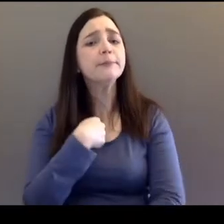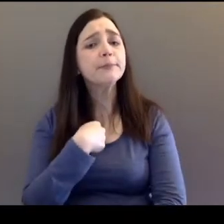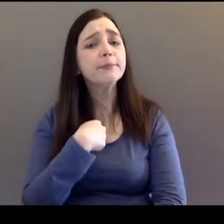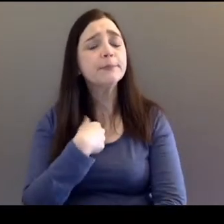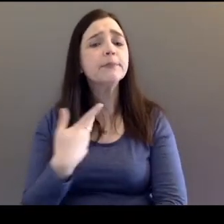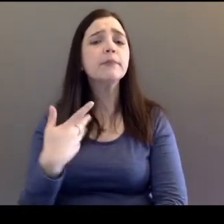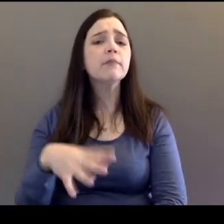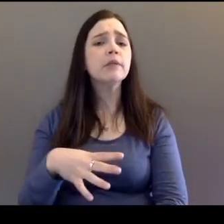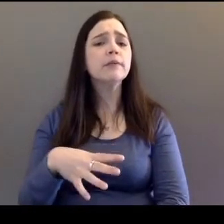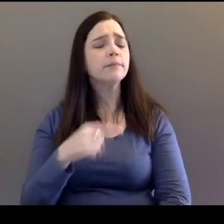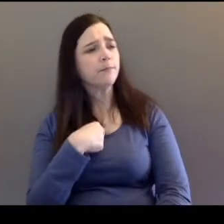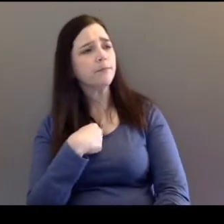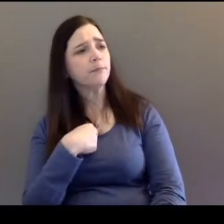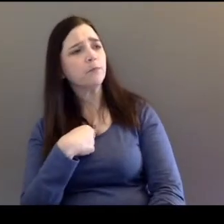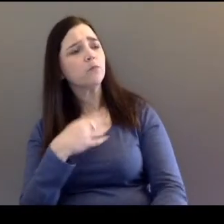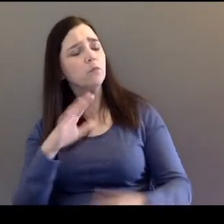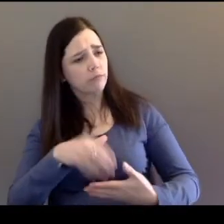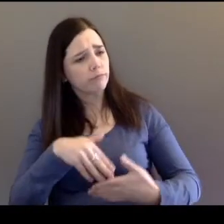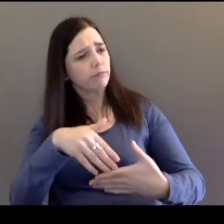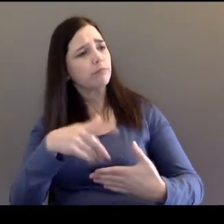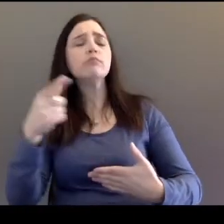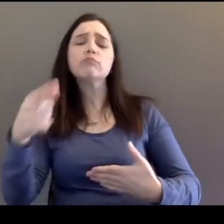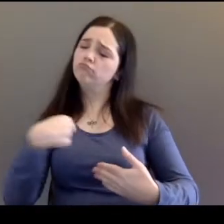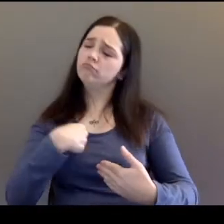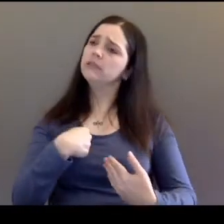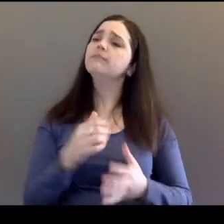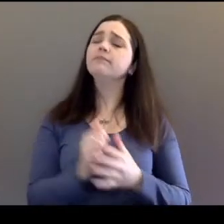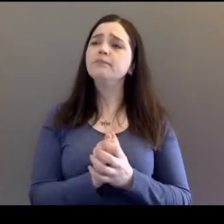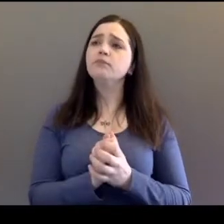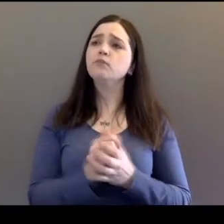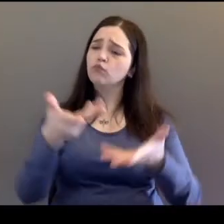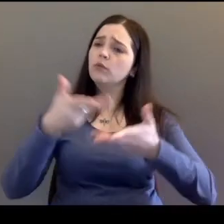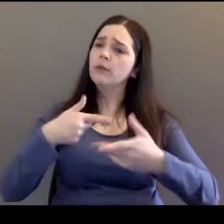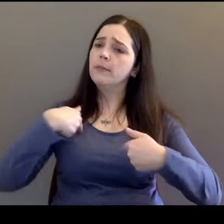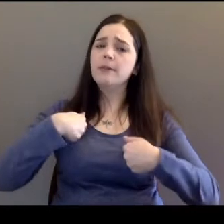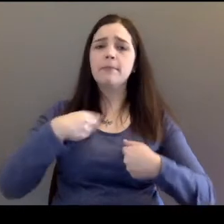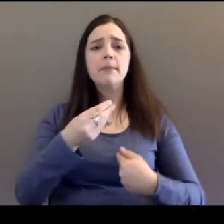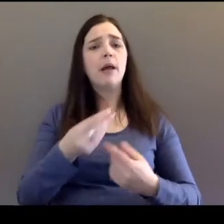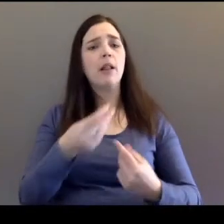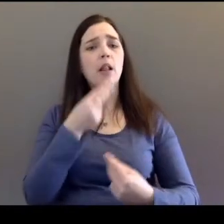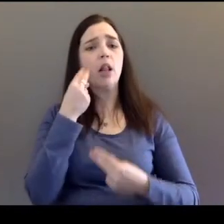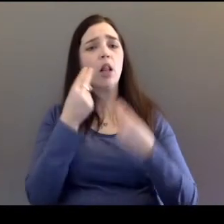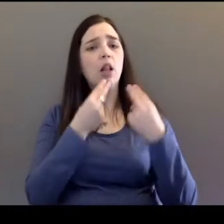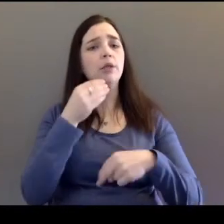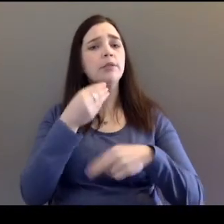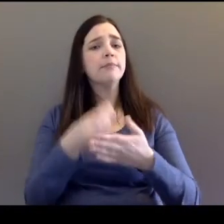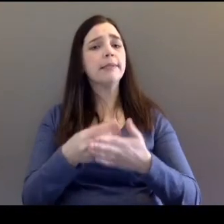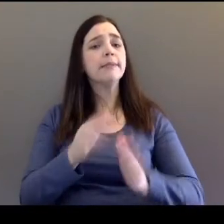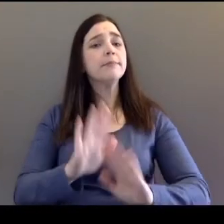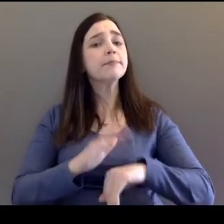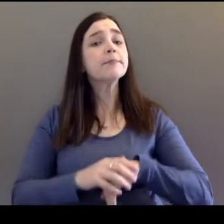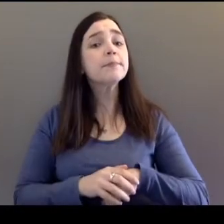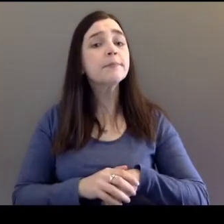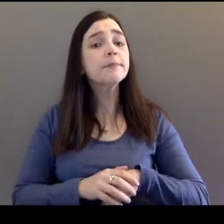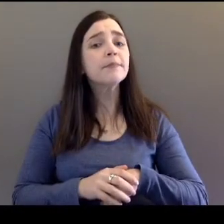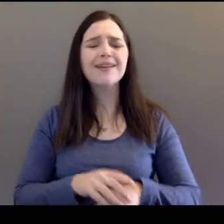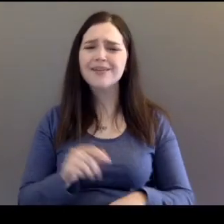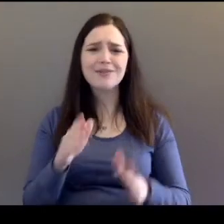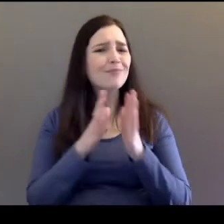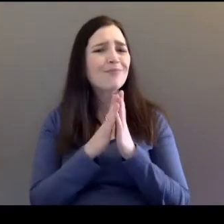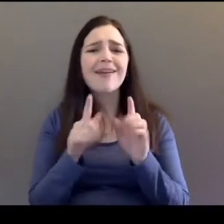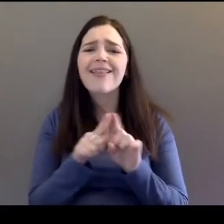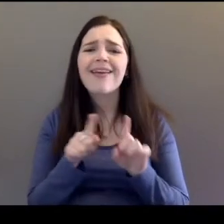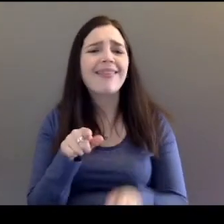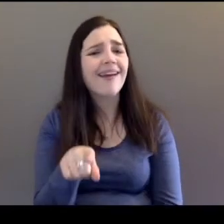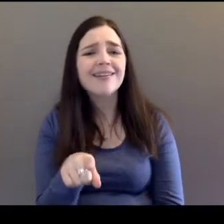didst beget me and didst conceive me in my mother's womb, grant me my lunch money. No, you don't pray like that